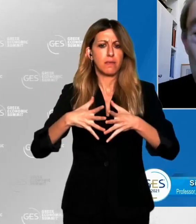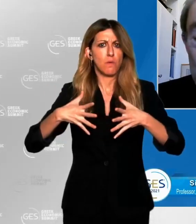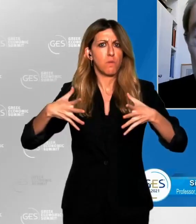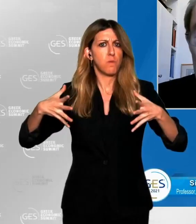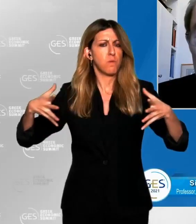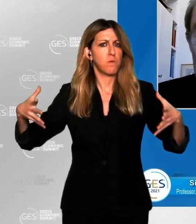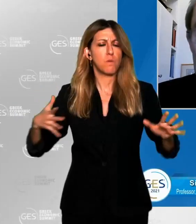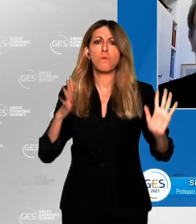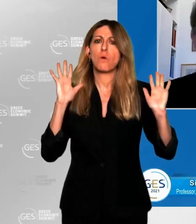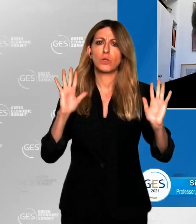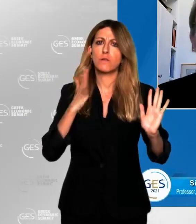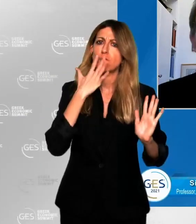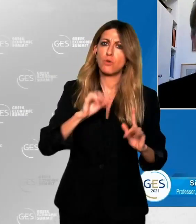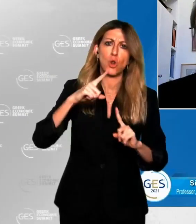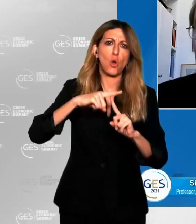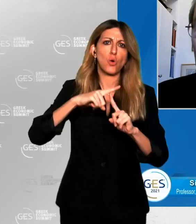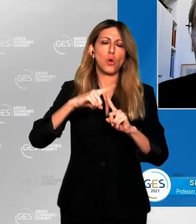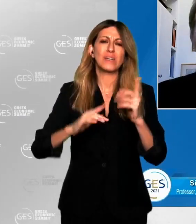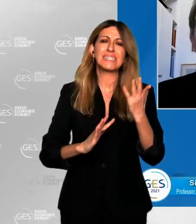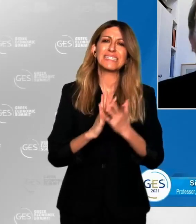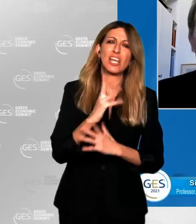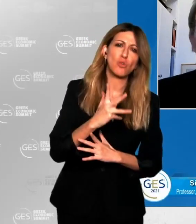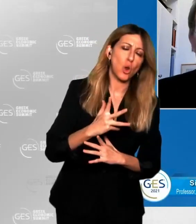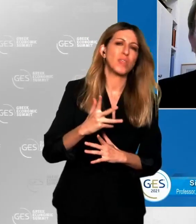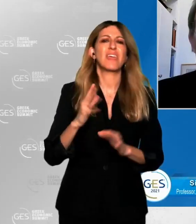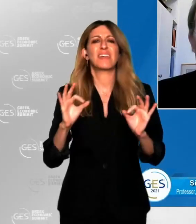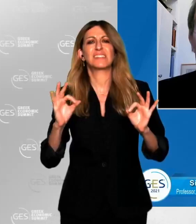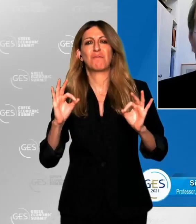types of jobs were being invented.